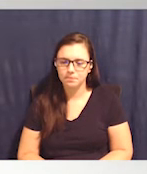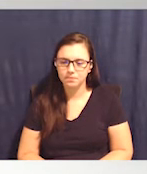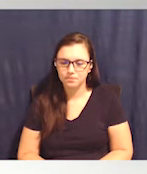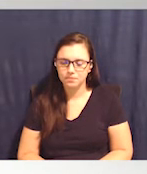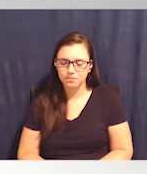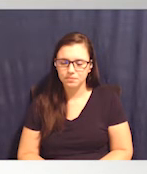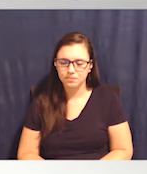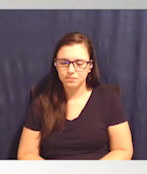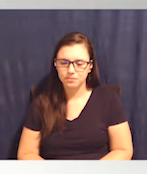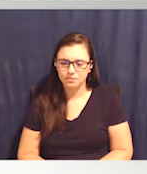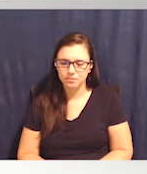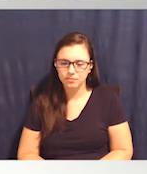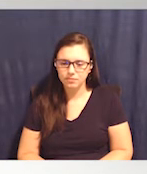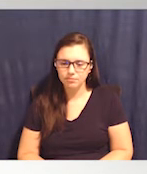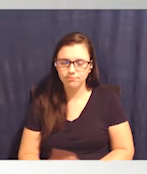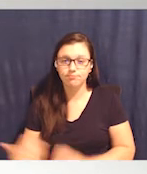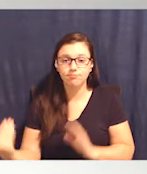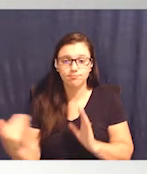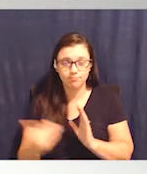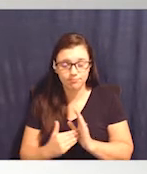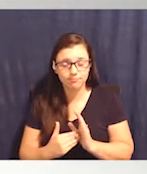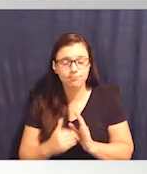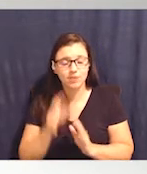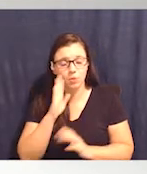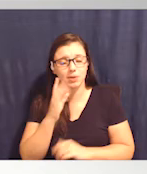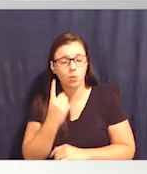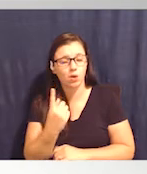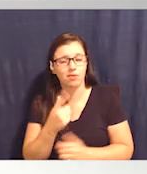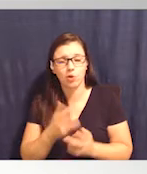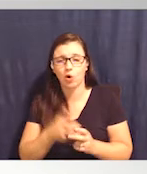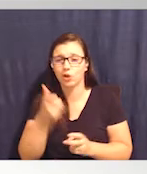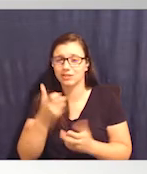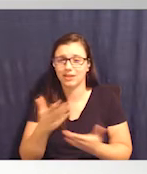Again, it's going to be one of the hardest things you're ever going to do, okay?